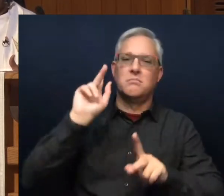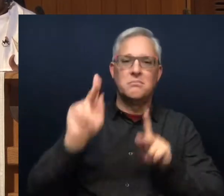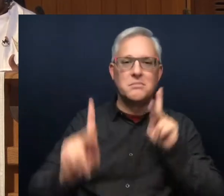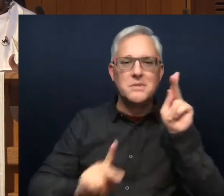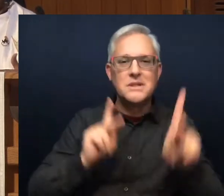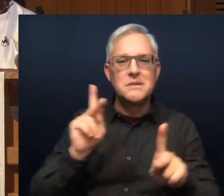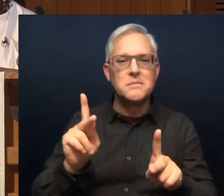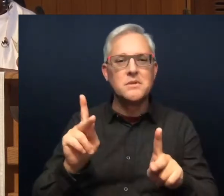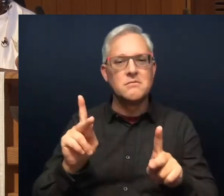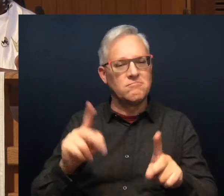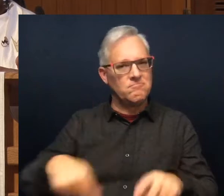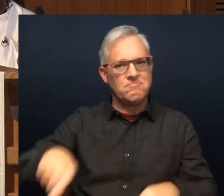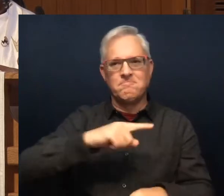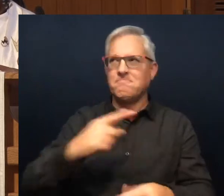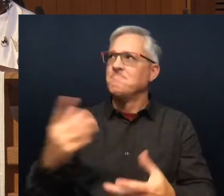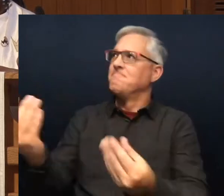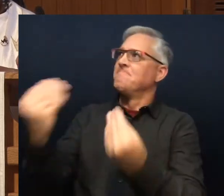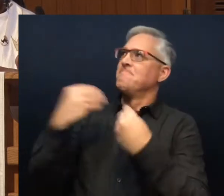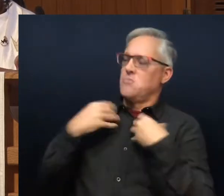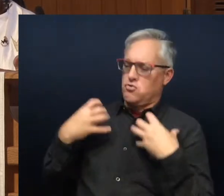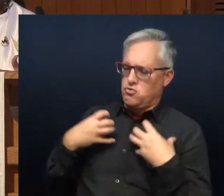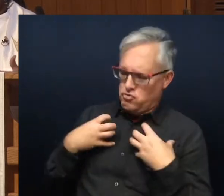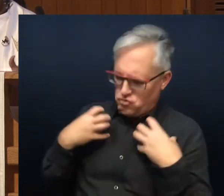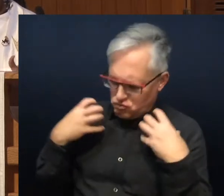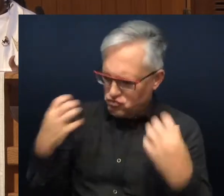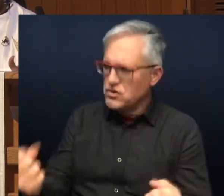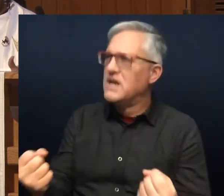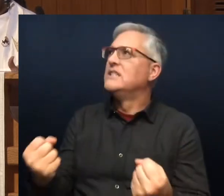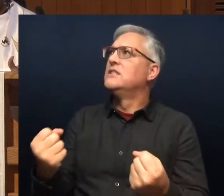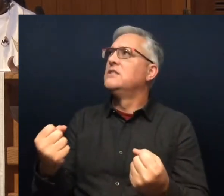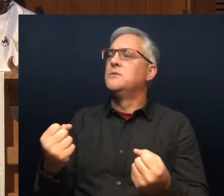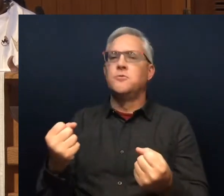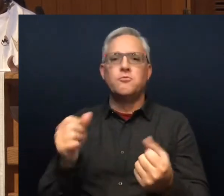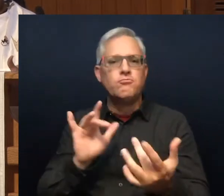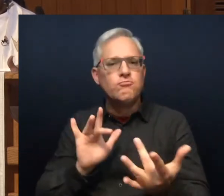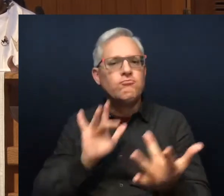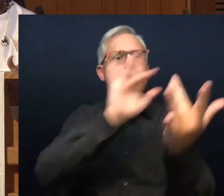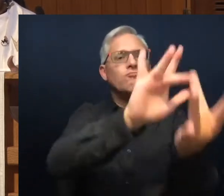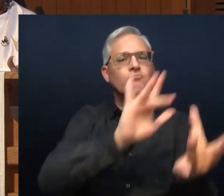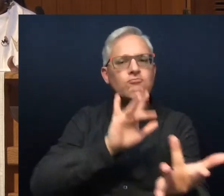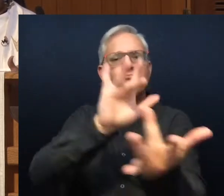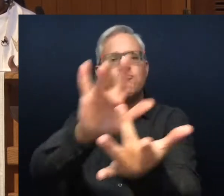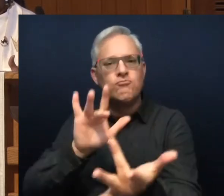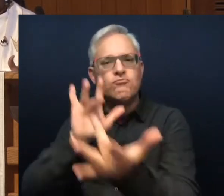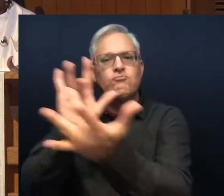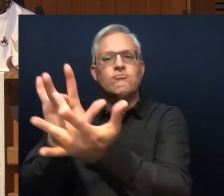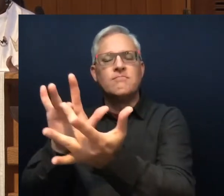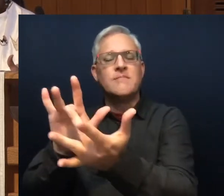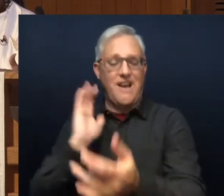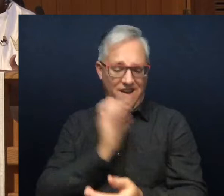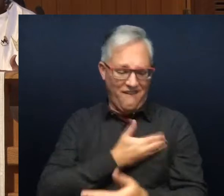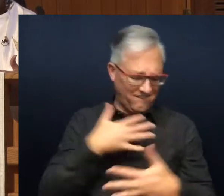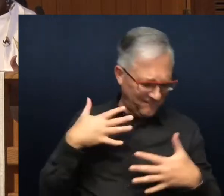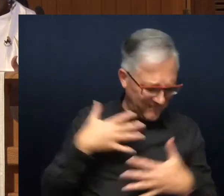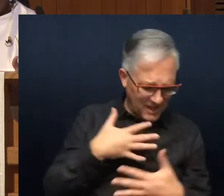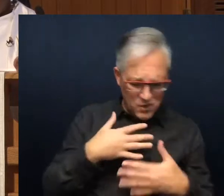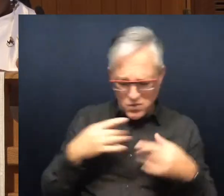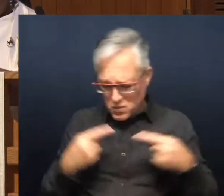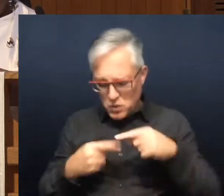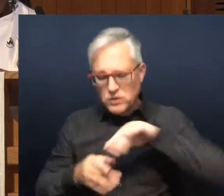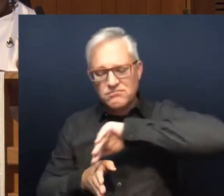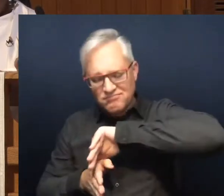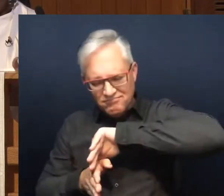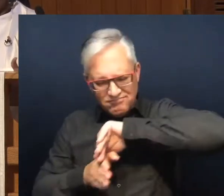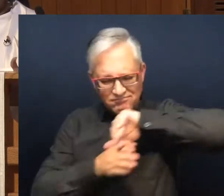people with the courage to reach past old wounds and persistent fears. Heal